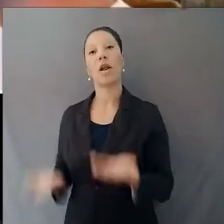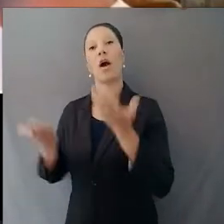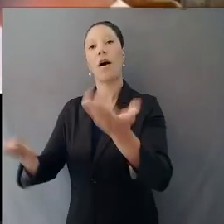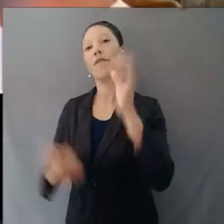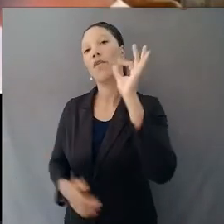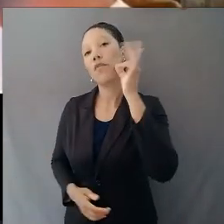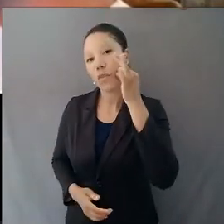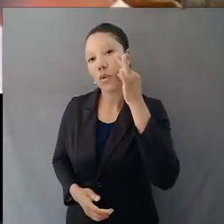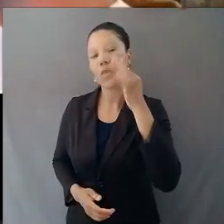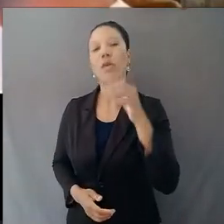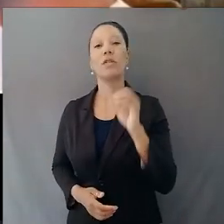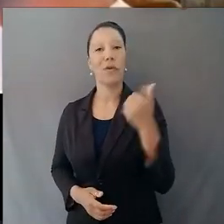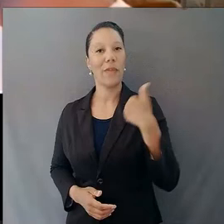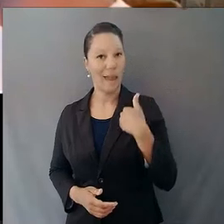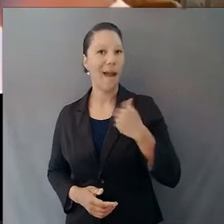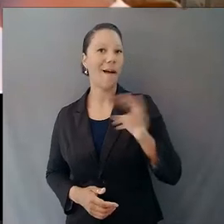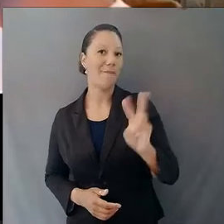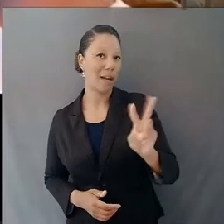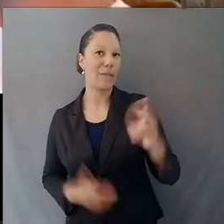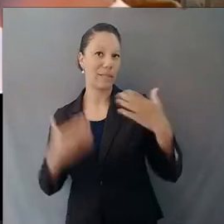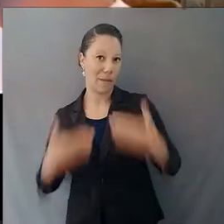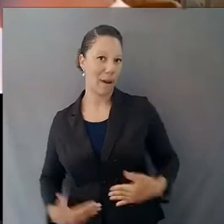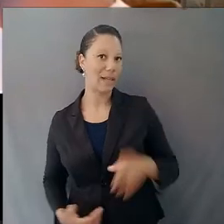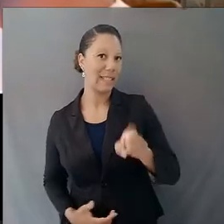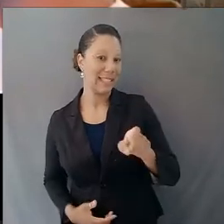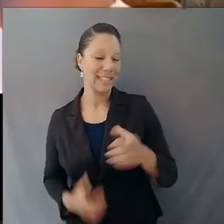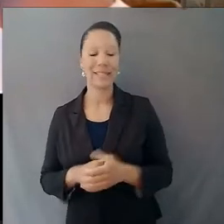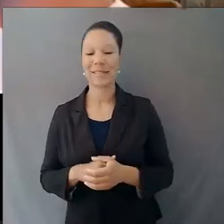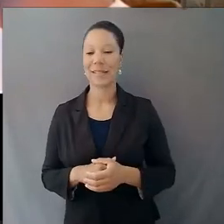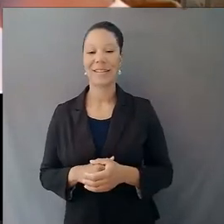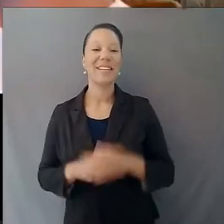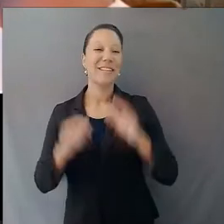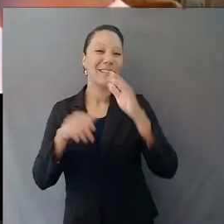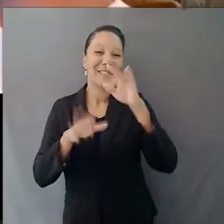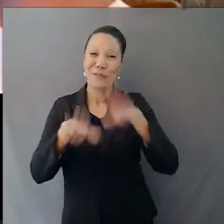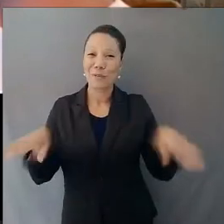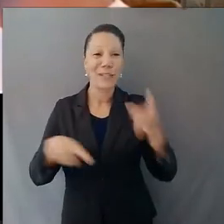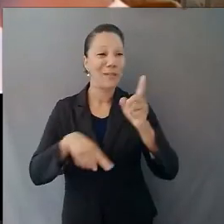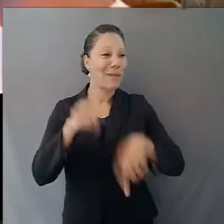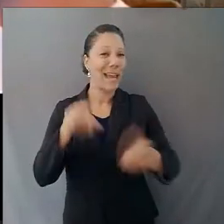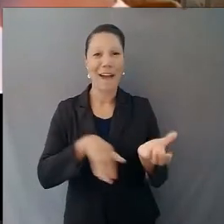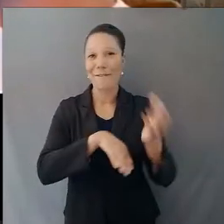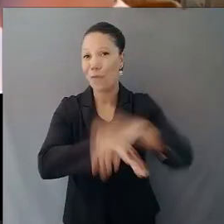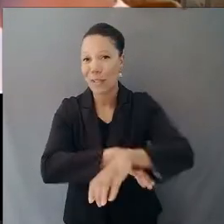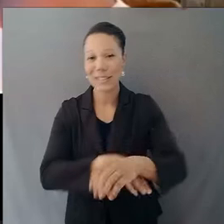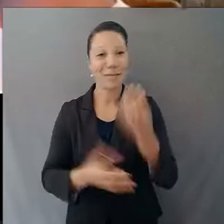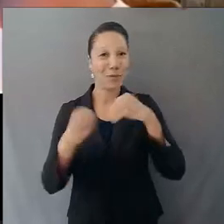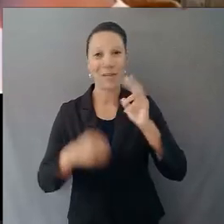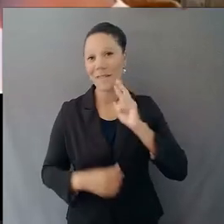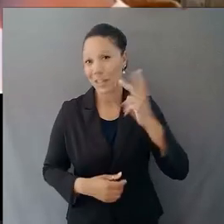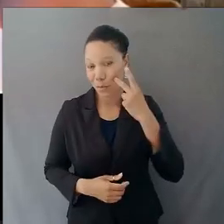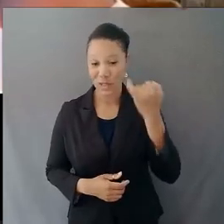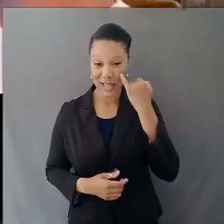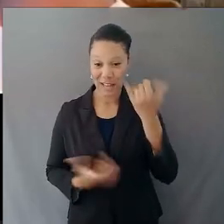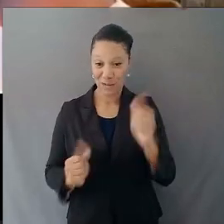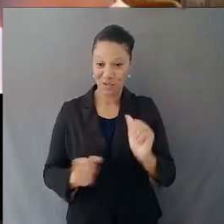that they need. You know, you can't force somebody to eat something that they don't want to eat. And the more we try to force